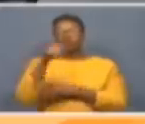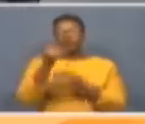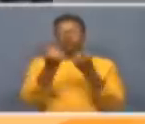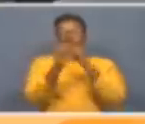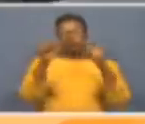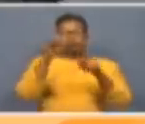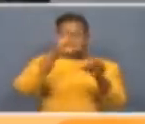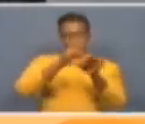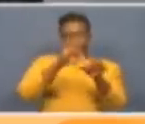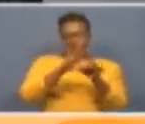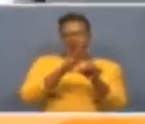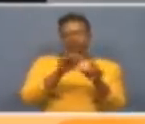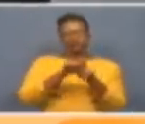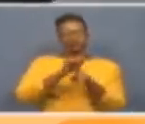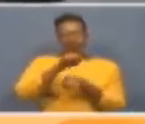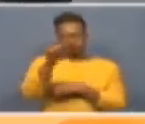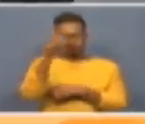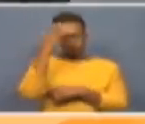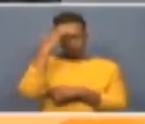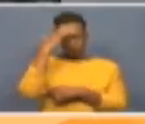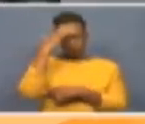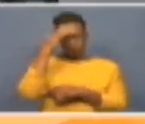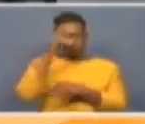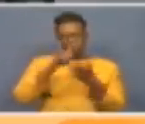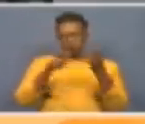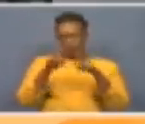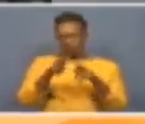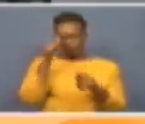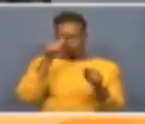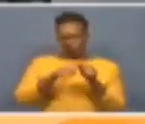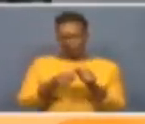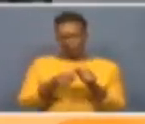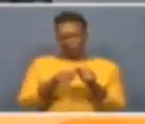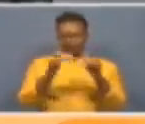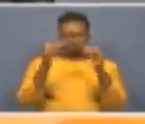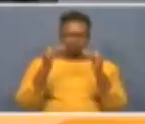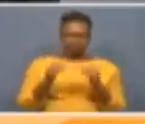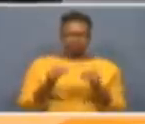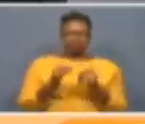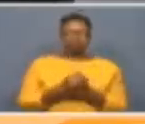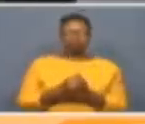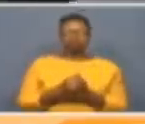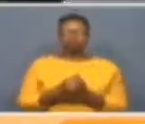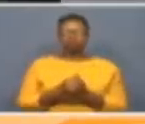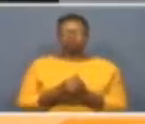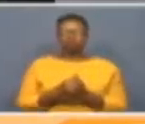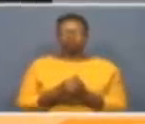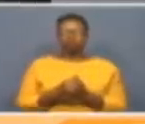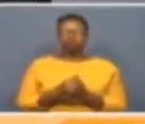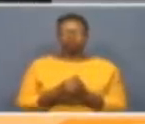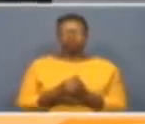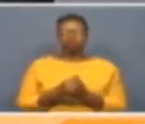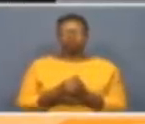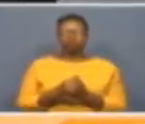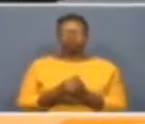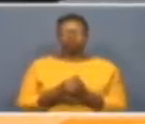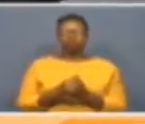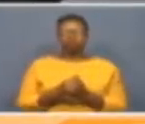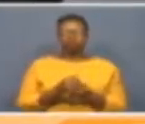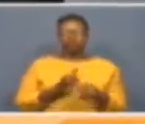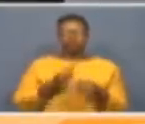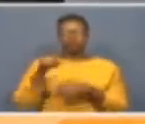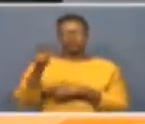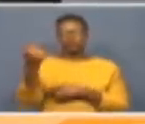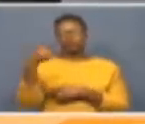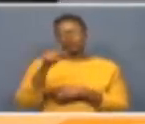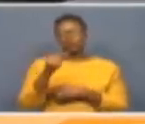rerun. We all remember what her boss, Chief Justice Maraga, said when she was trying to explain the whereabouts of the other judges, because he came alone saying, "You all